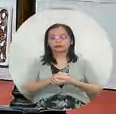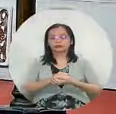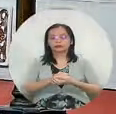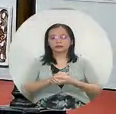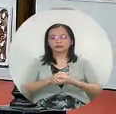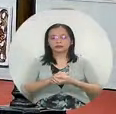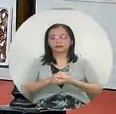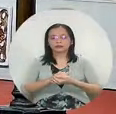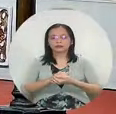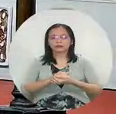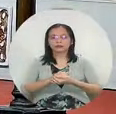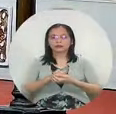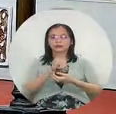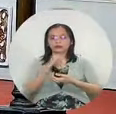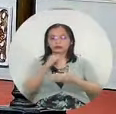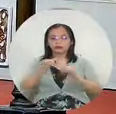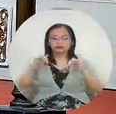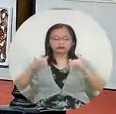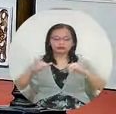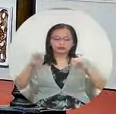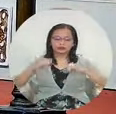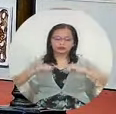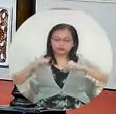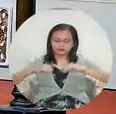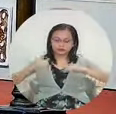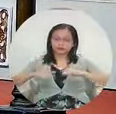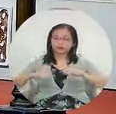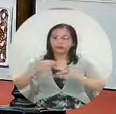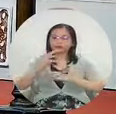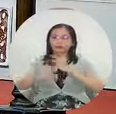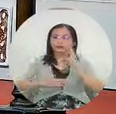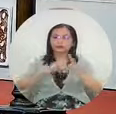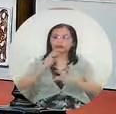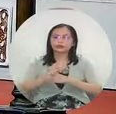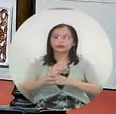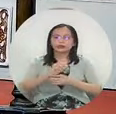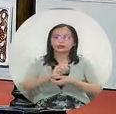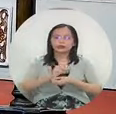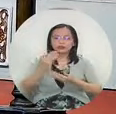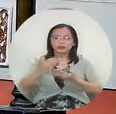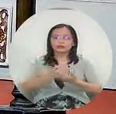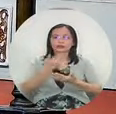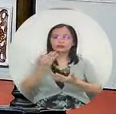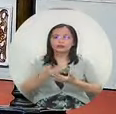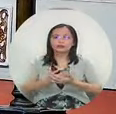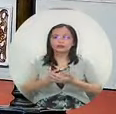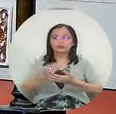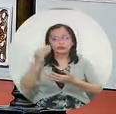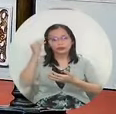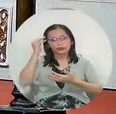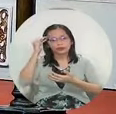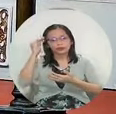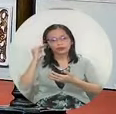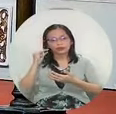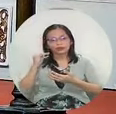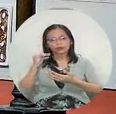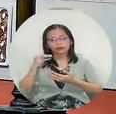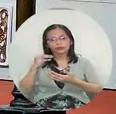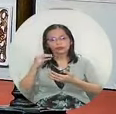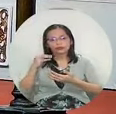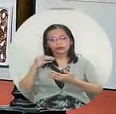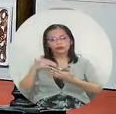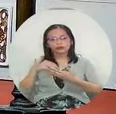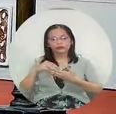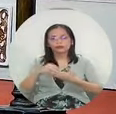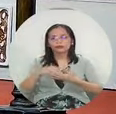transformed by the renewing of your mind, that ye may prove what is the good and acceptable, perfect will of God. It is this one that will take you away